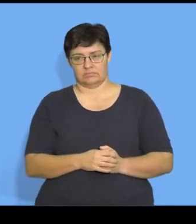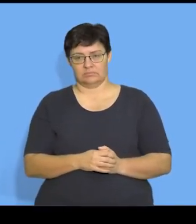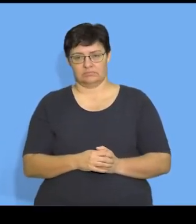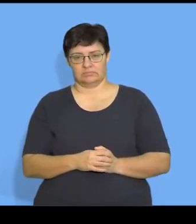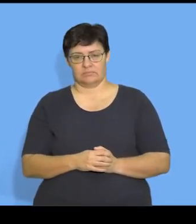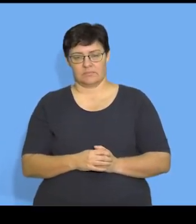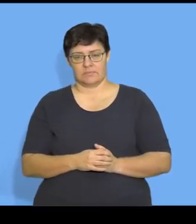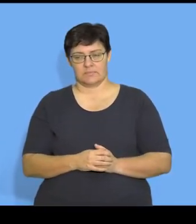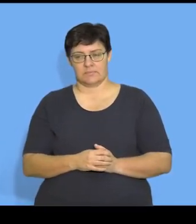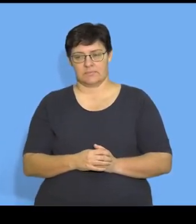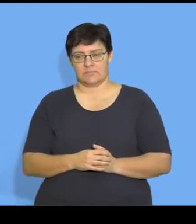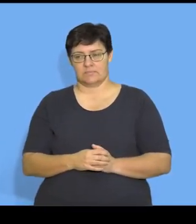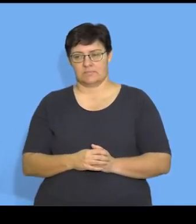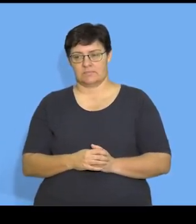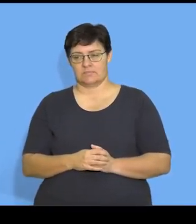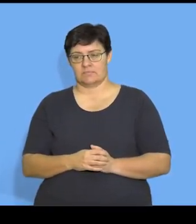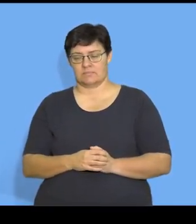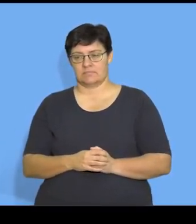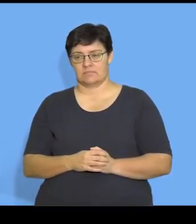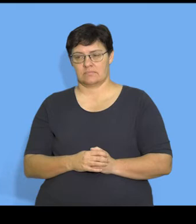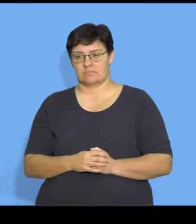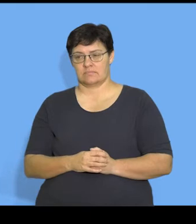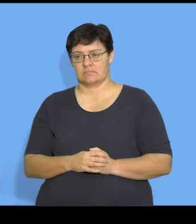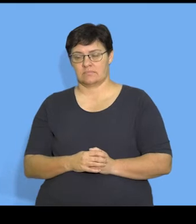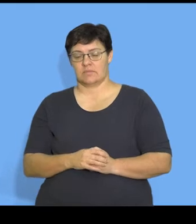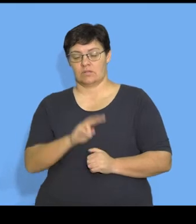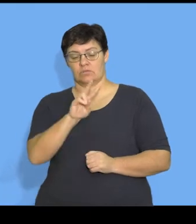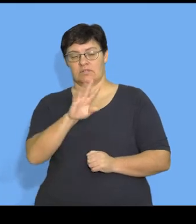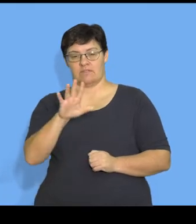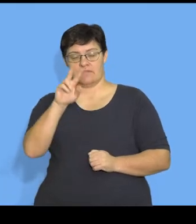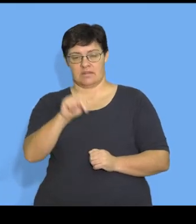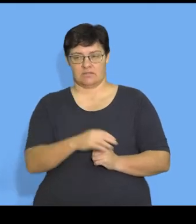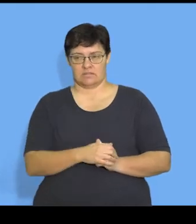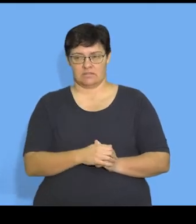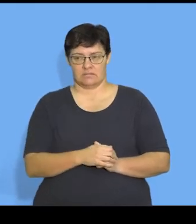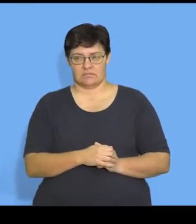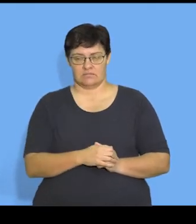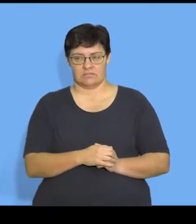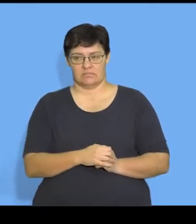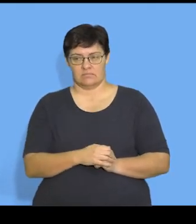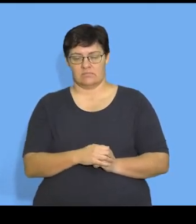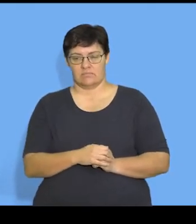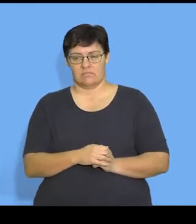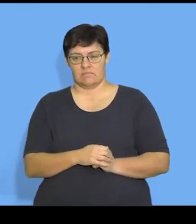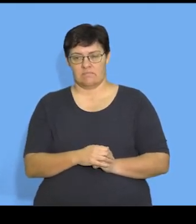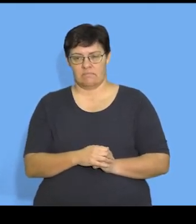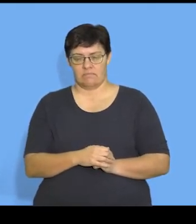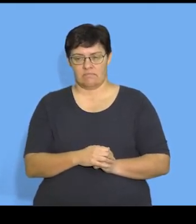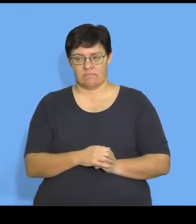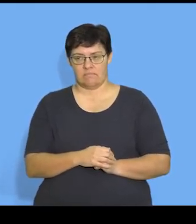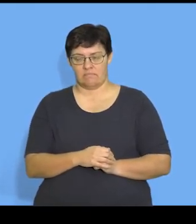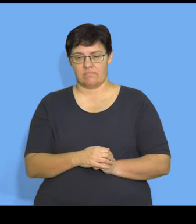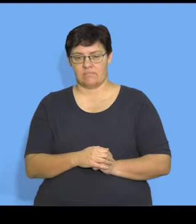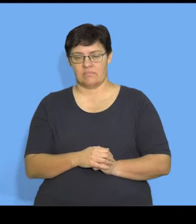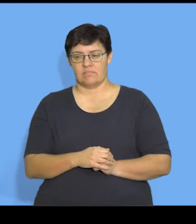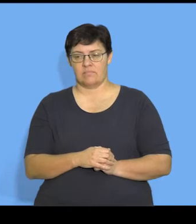So I would simply draw a line, 25 newtons. And this one, to make it a nice size